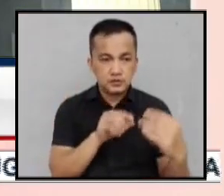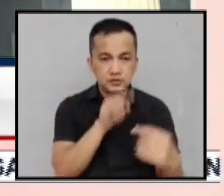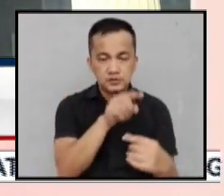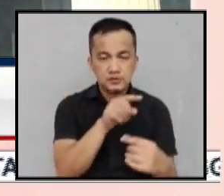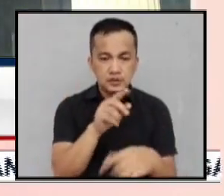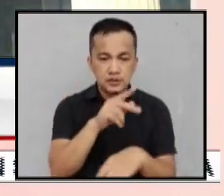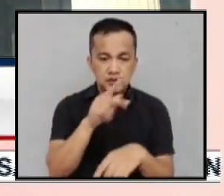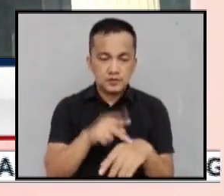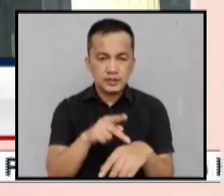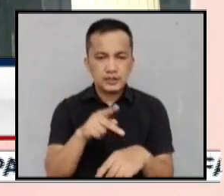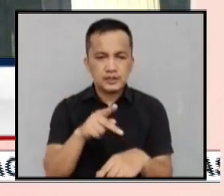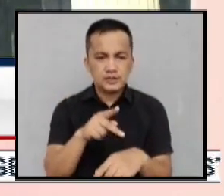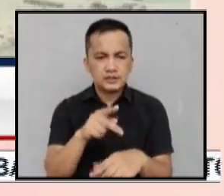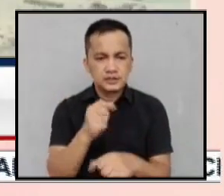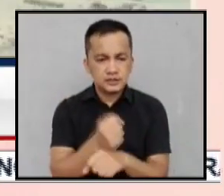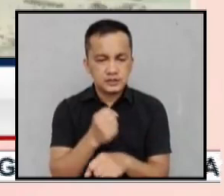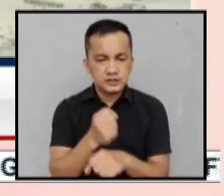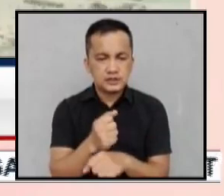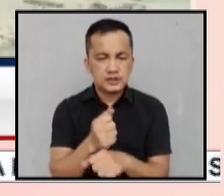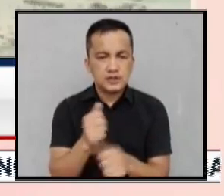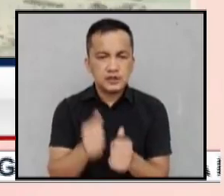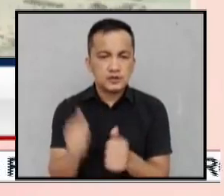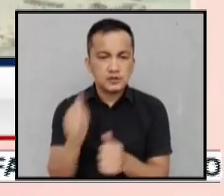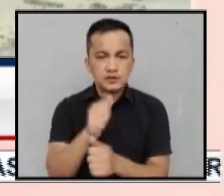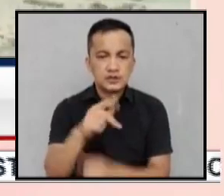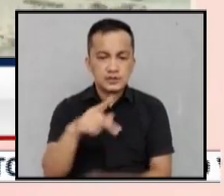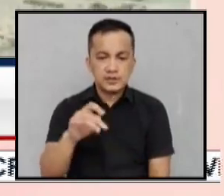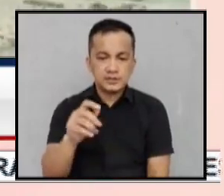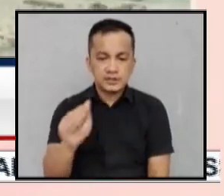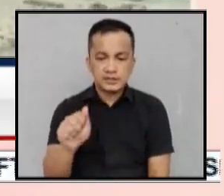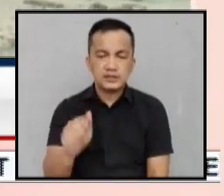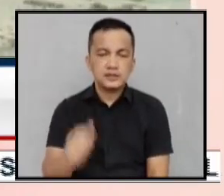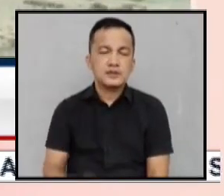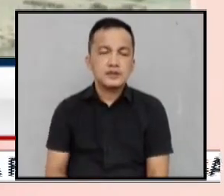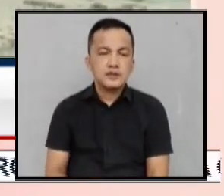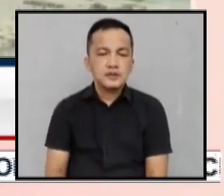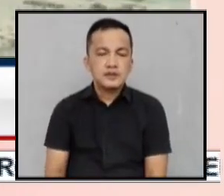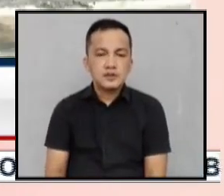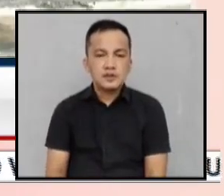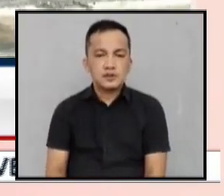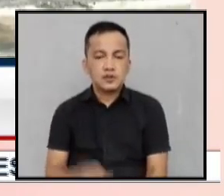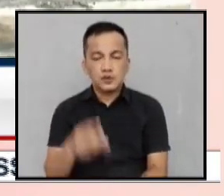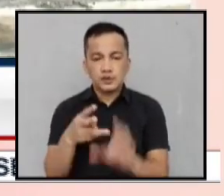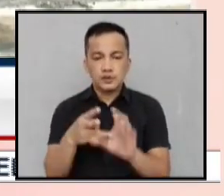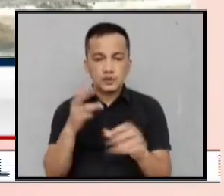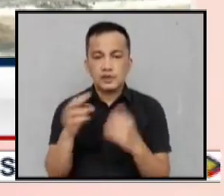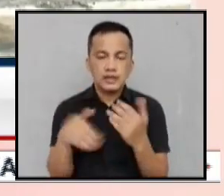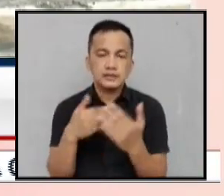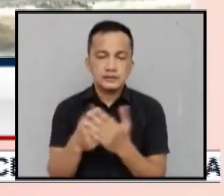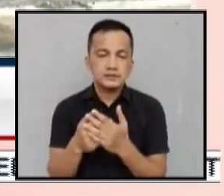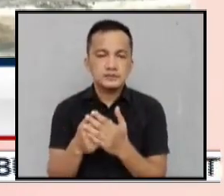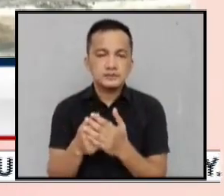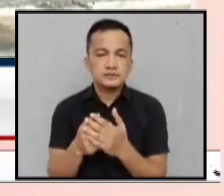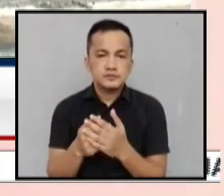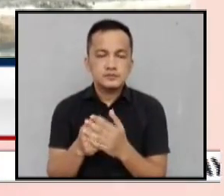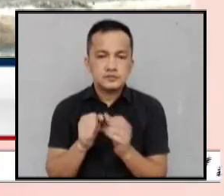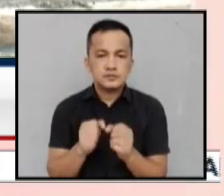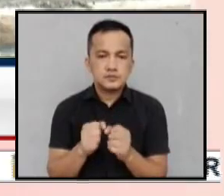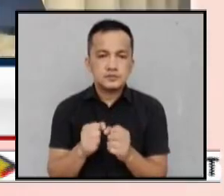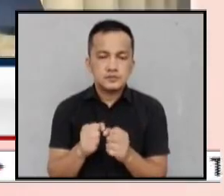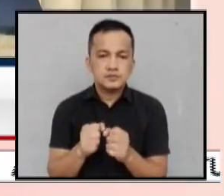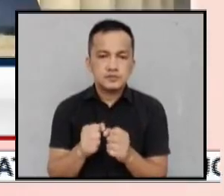Statistics Authority, kumbaga i-reprint po lahat yun, no? And it will just take a little bit